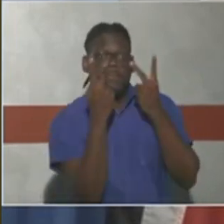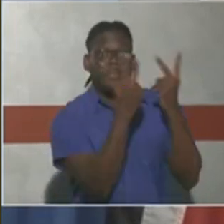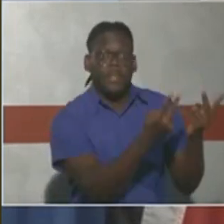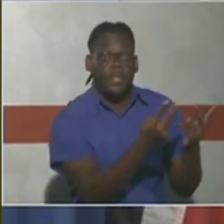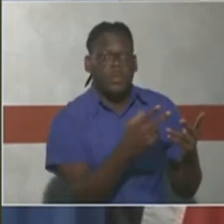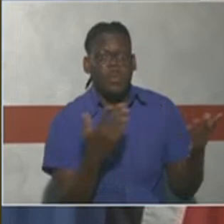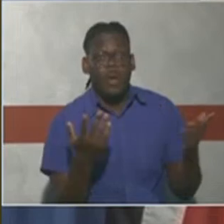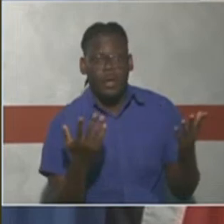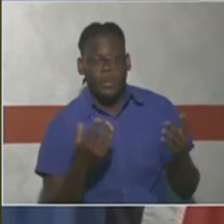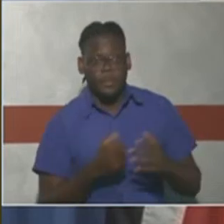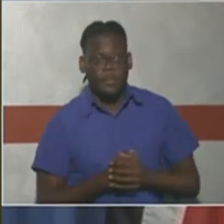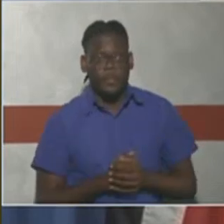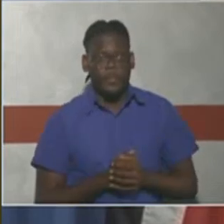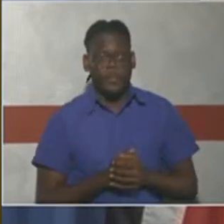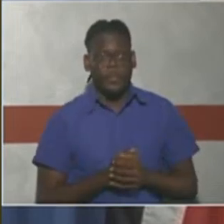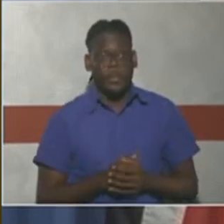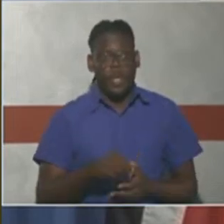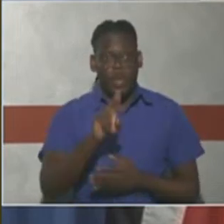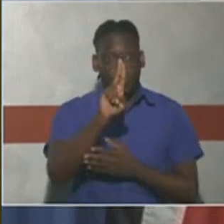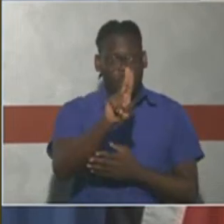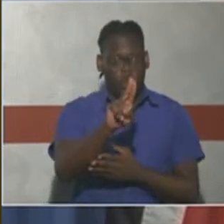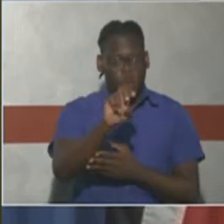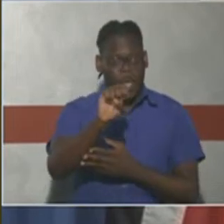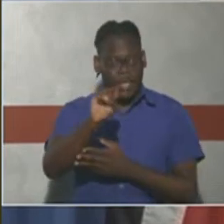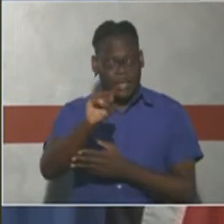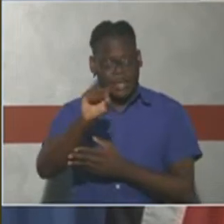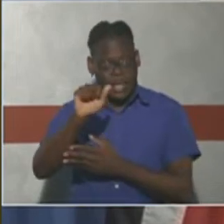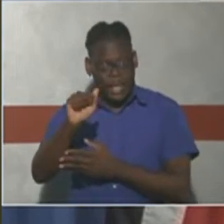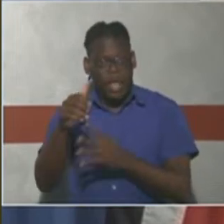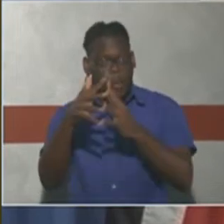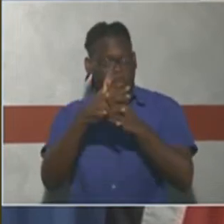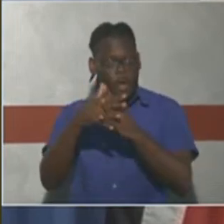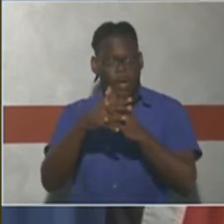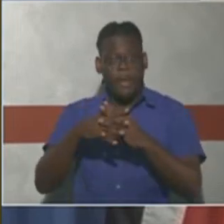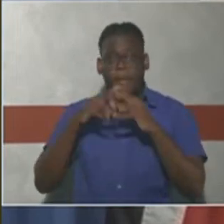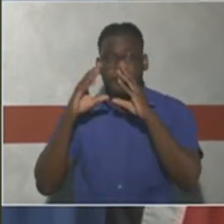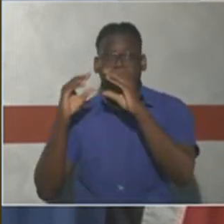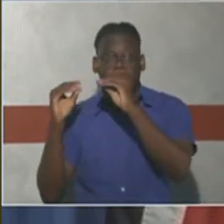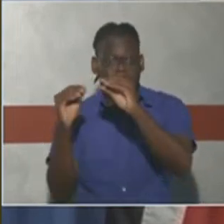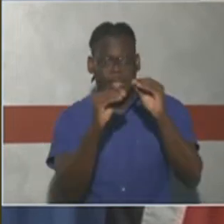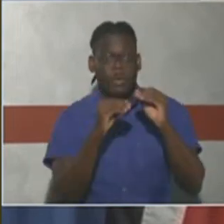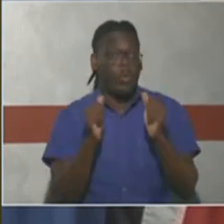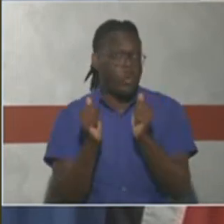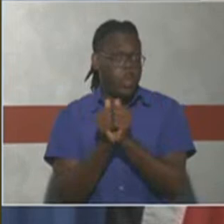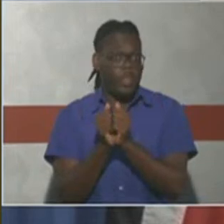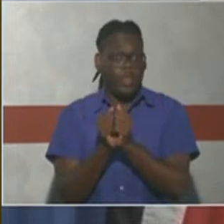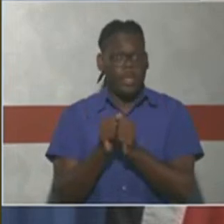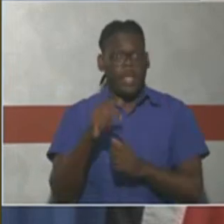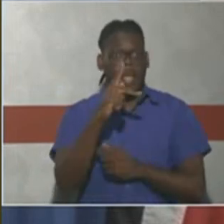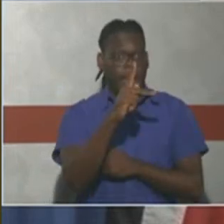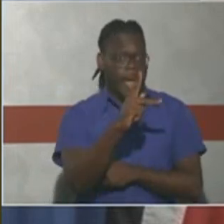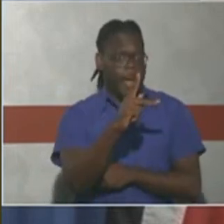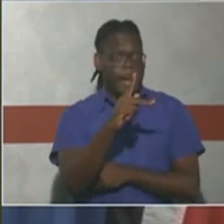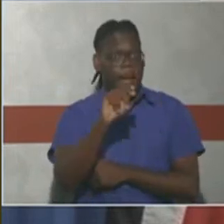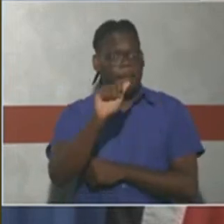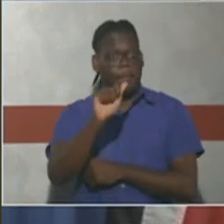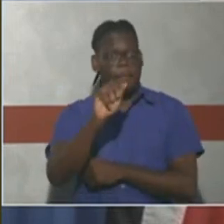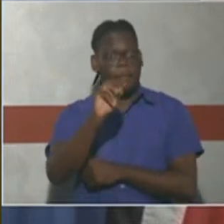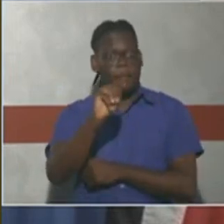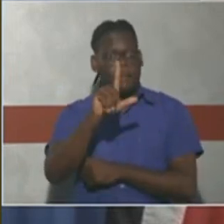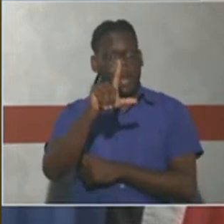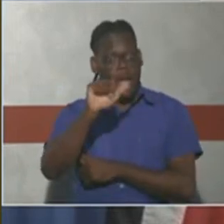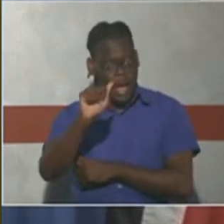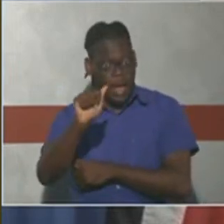States CARIFORUM meeting with United States Vice President Kamala Harris, who was charged by President Biden